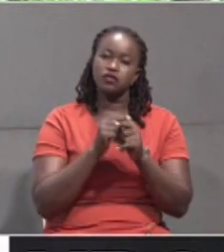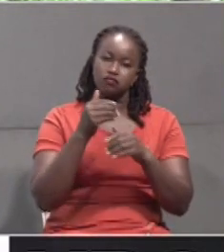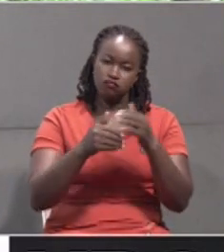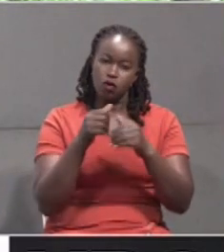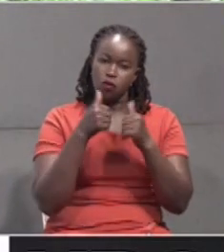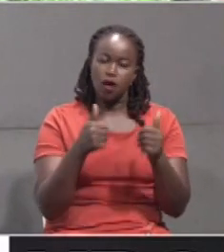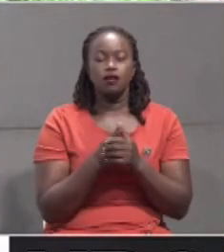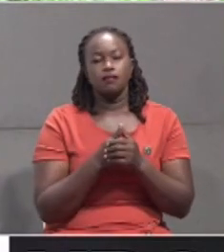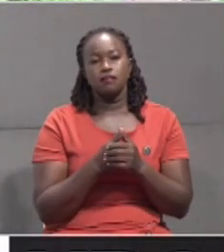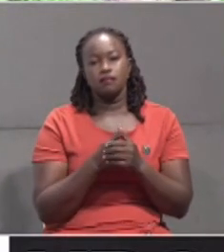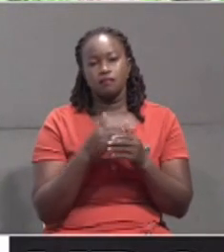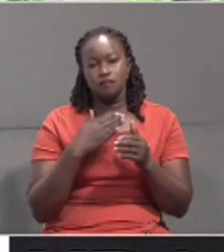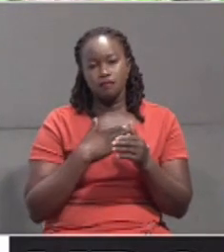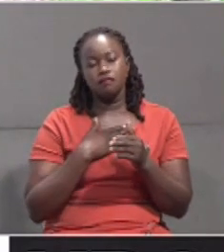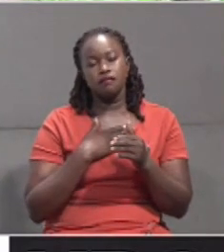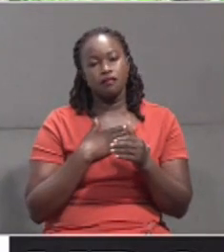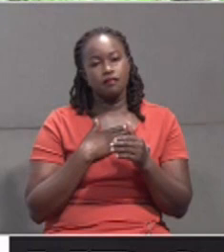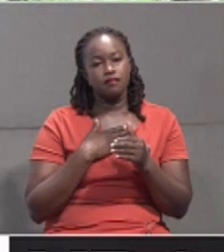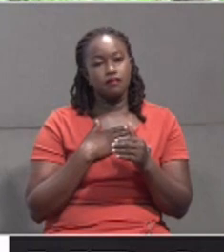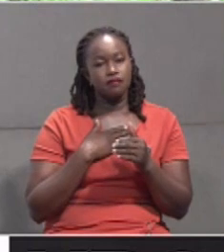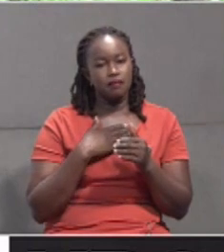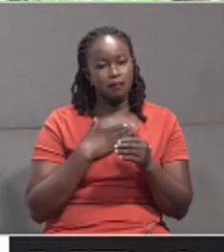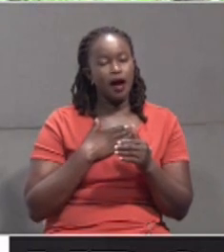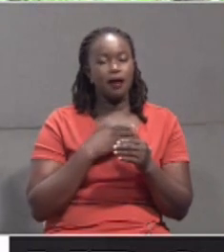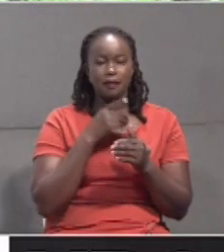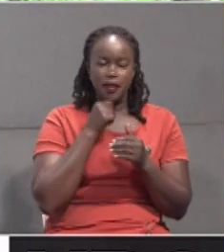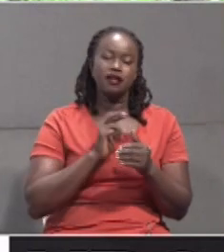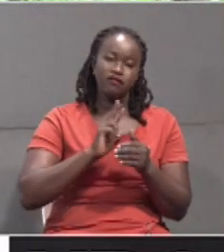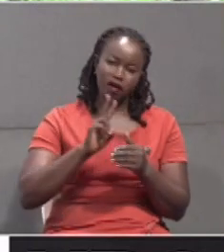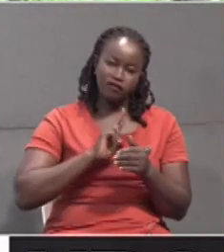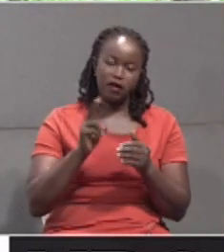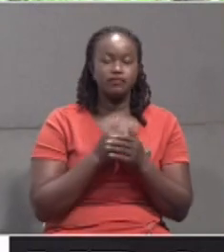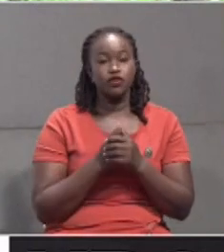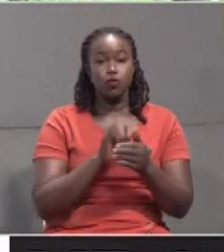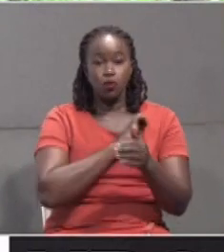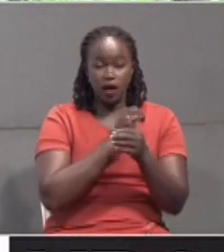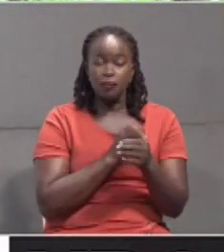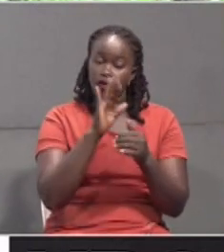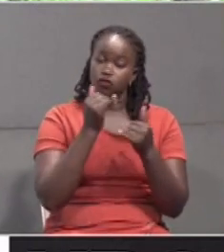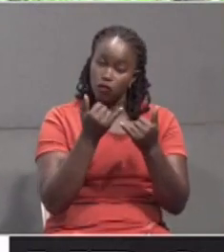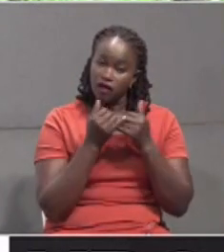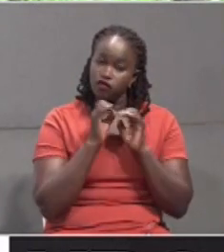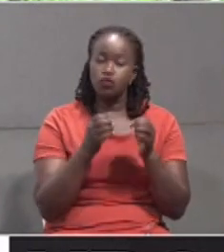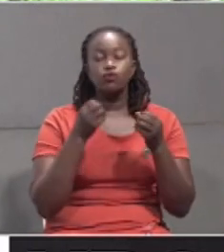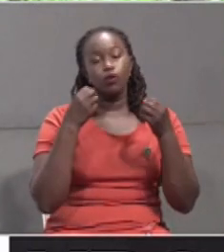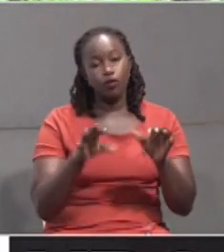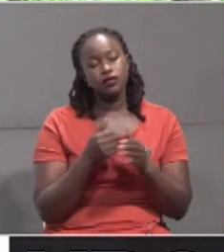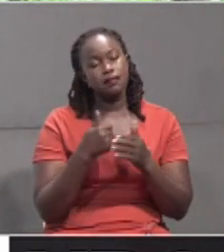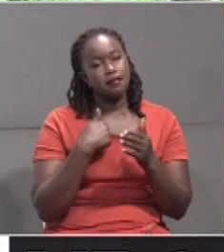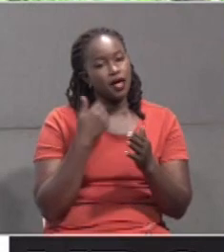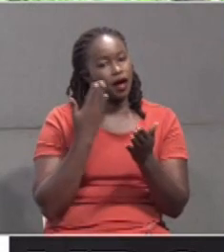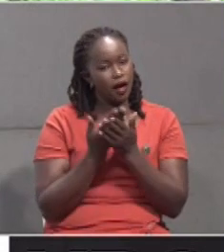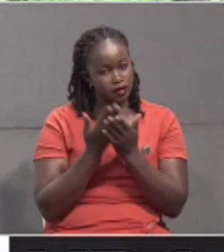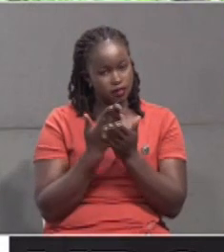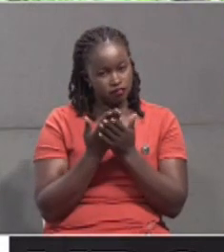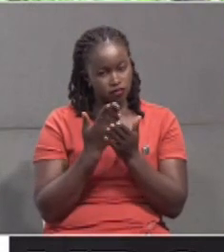my fellow men who are not empowering their wives, they are losing a lot. What I'm urging them is